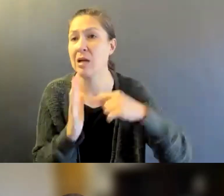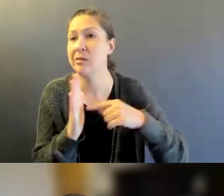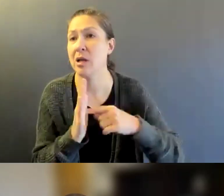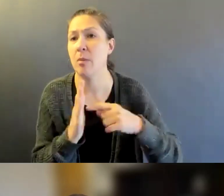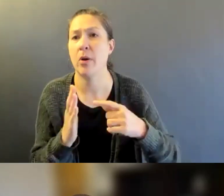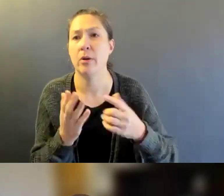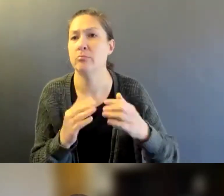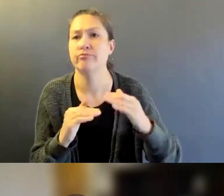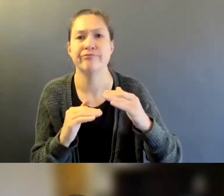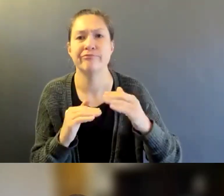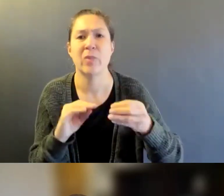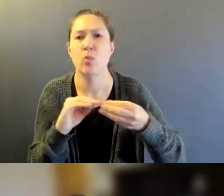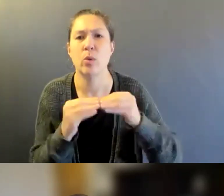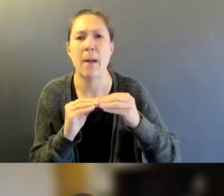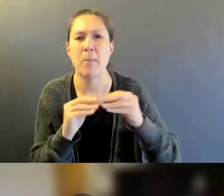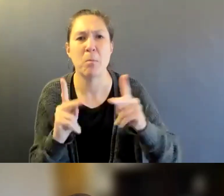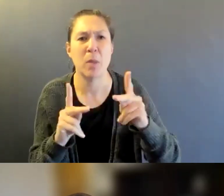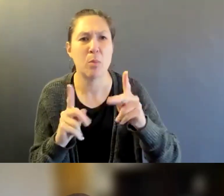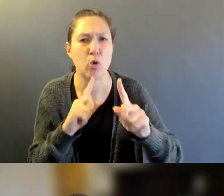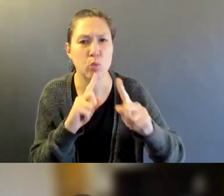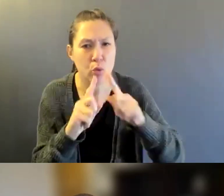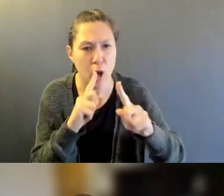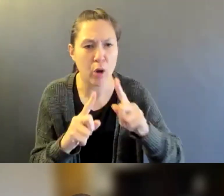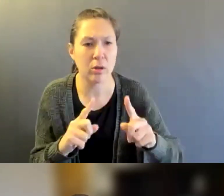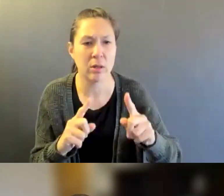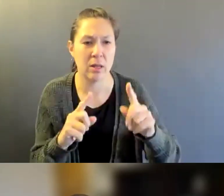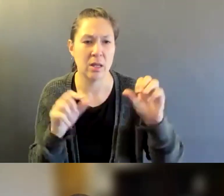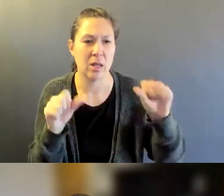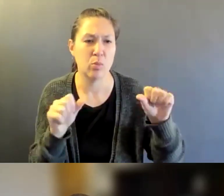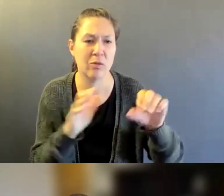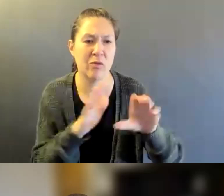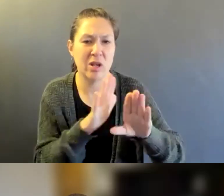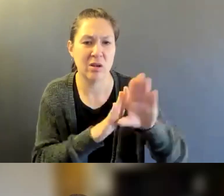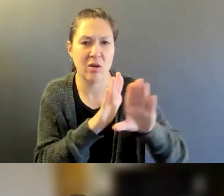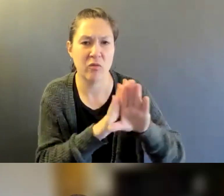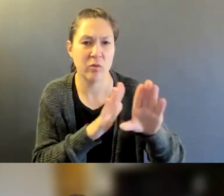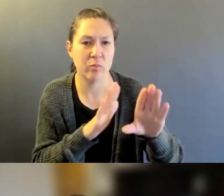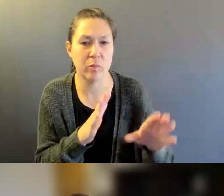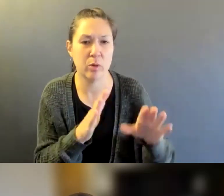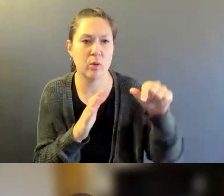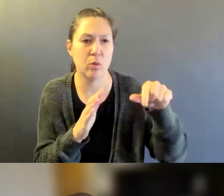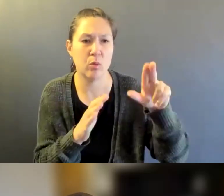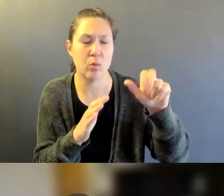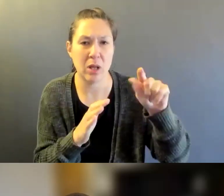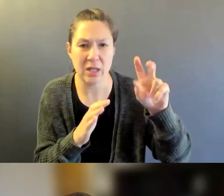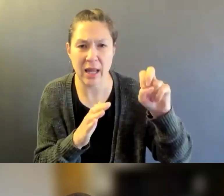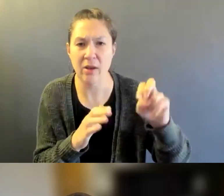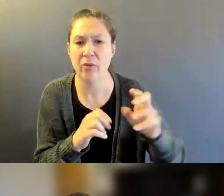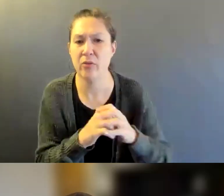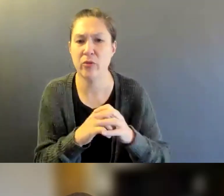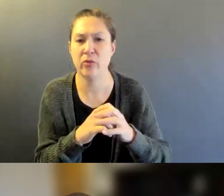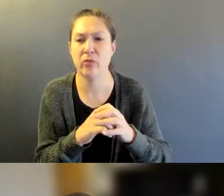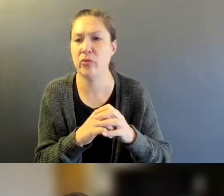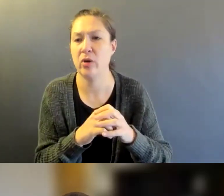develop the qualitative kind of roster of information that you're sharing from? Over what time frame did you do